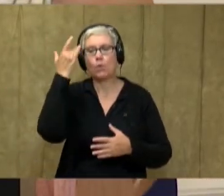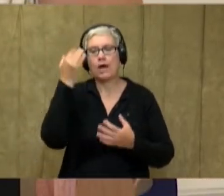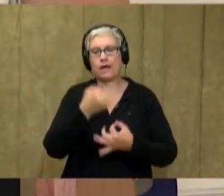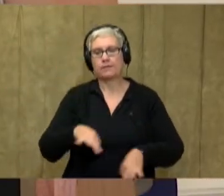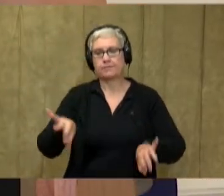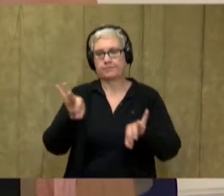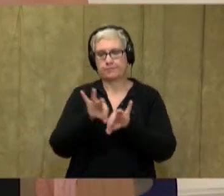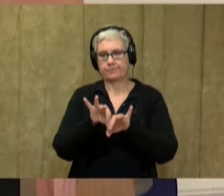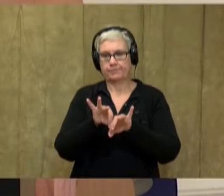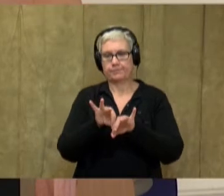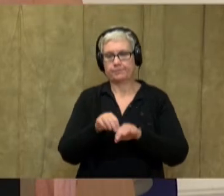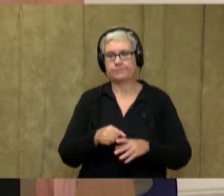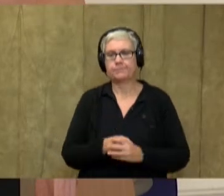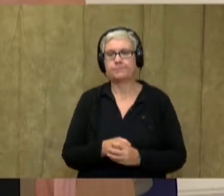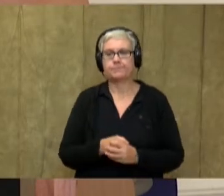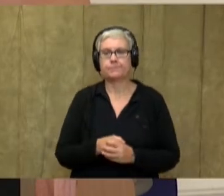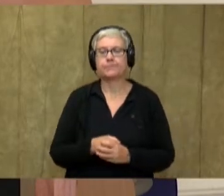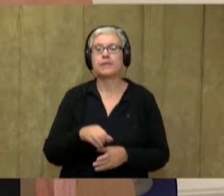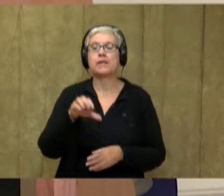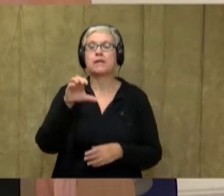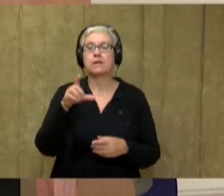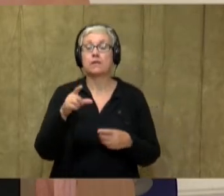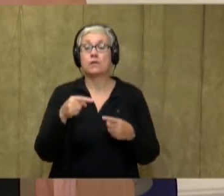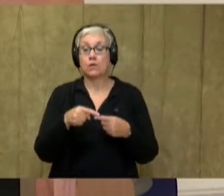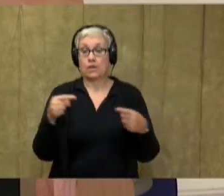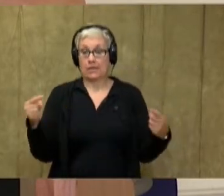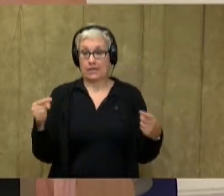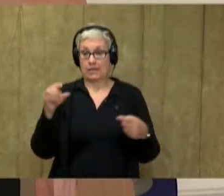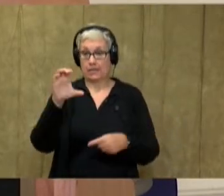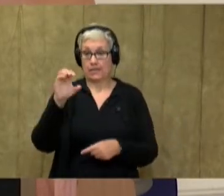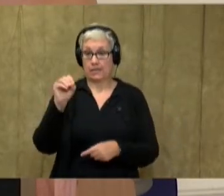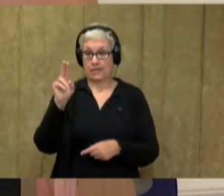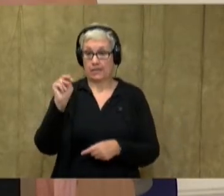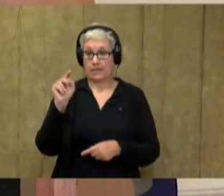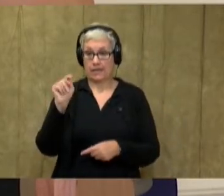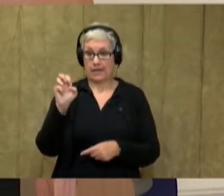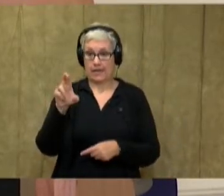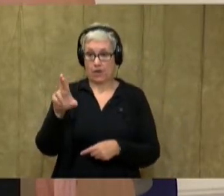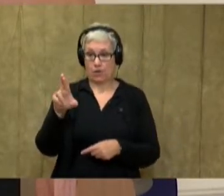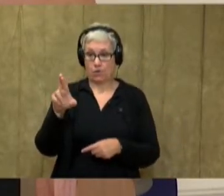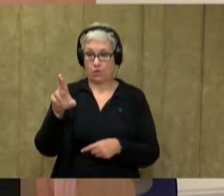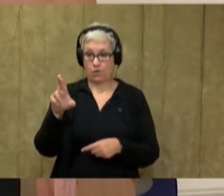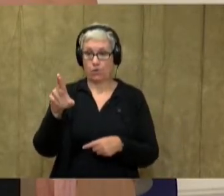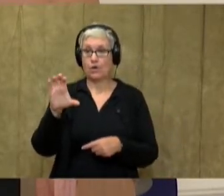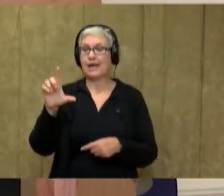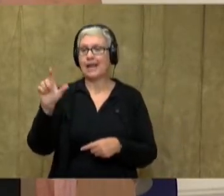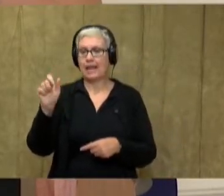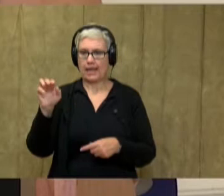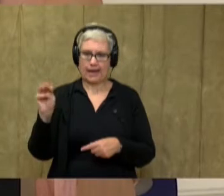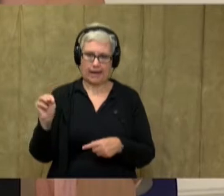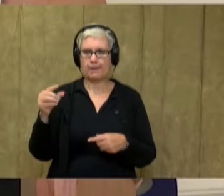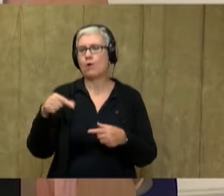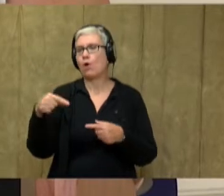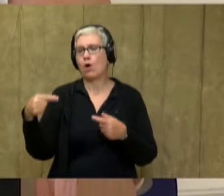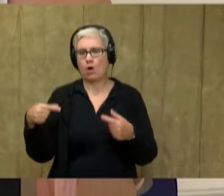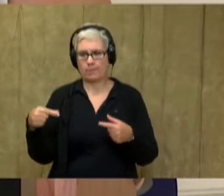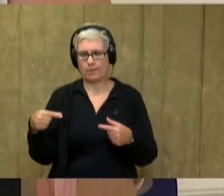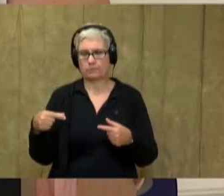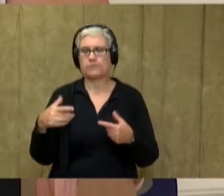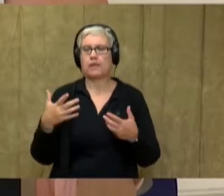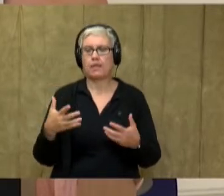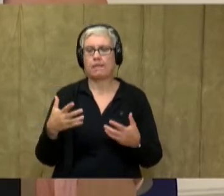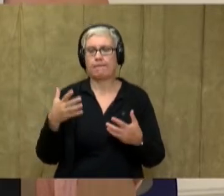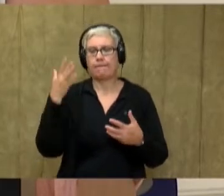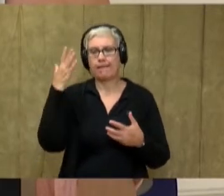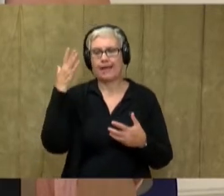is a counter-argument. Remember last week we discussed it a little bit, but we didn't get into a whole lot of detail. But that counter-argument